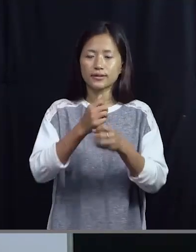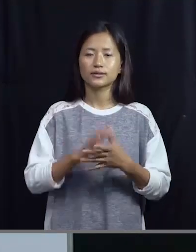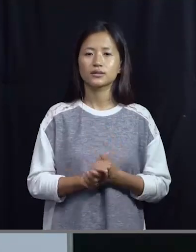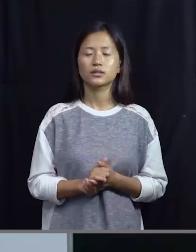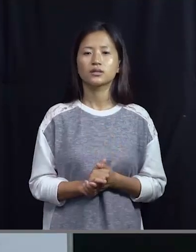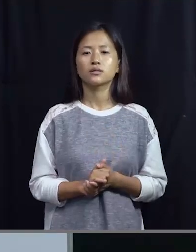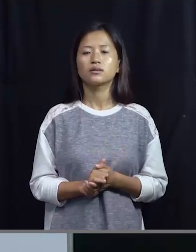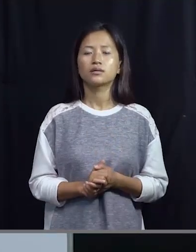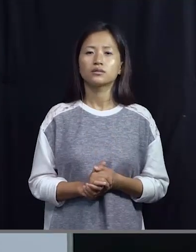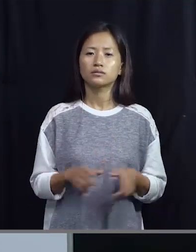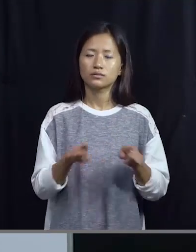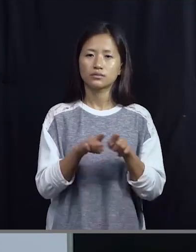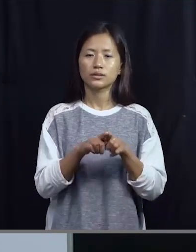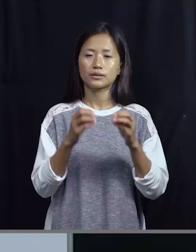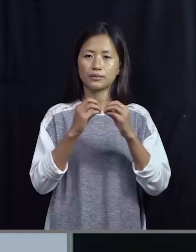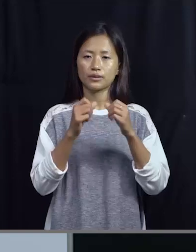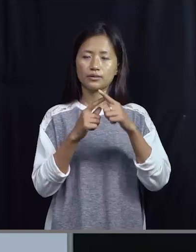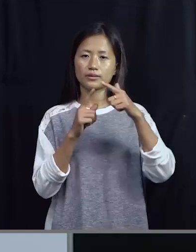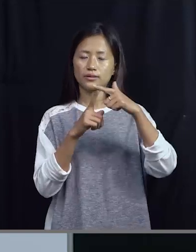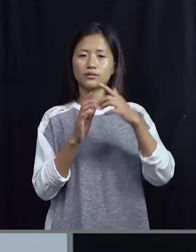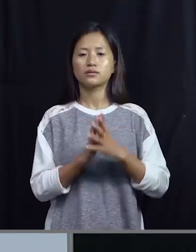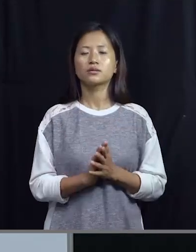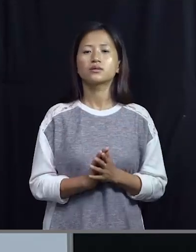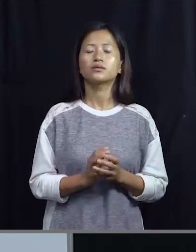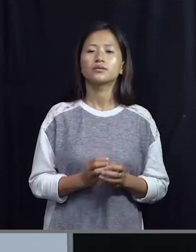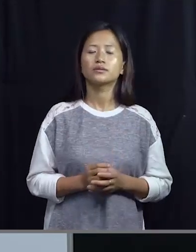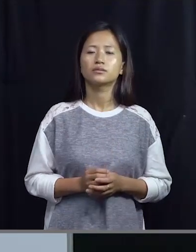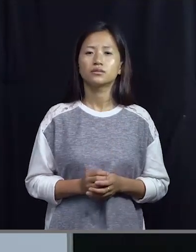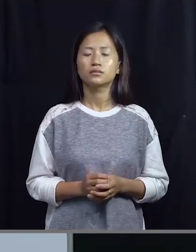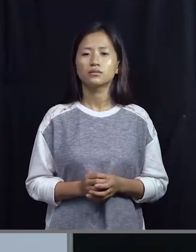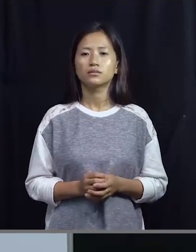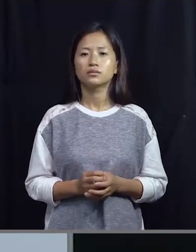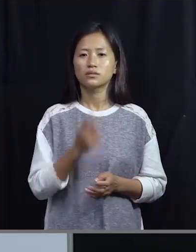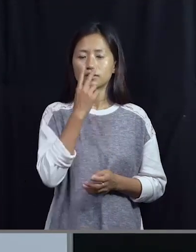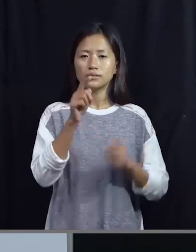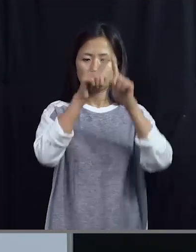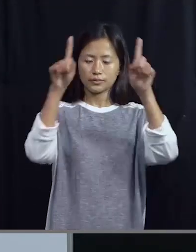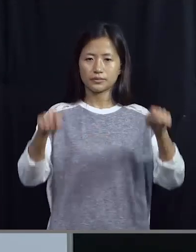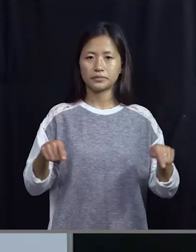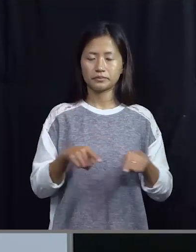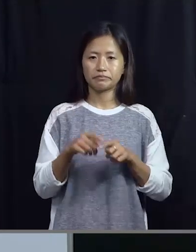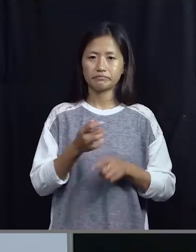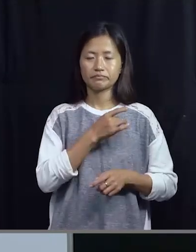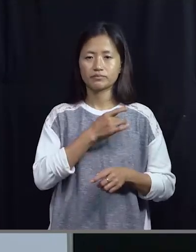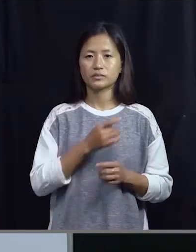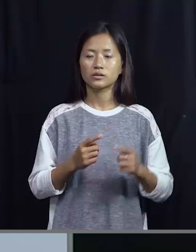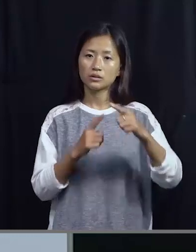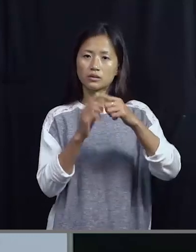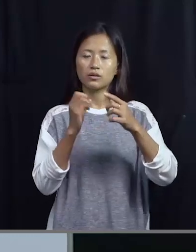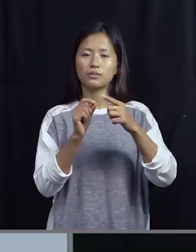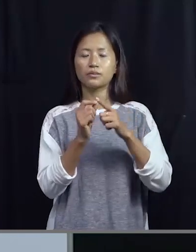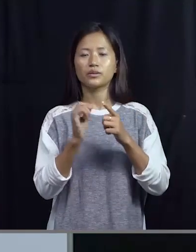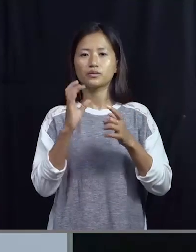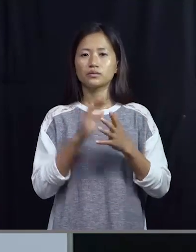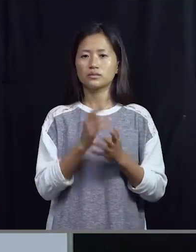same one as the bacteria. BT cotton by genetic engineering. This is a very interesting topic, which you can go browse through